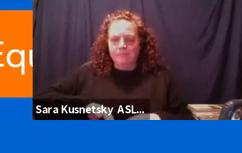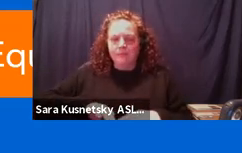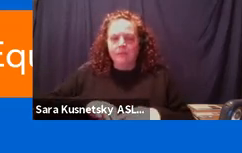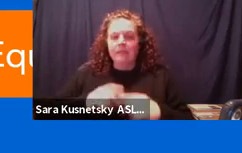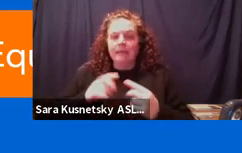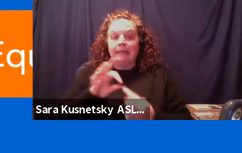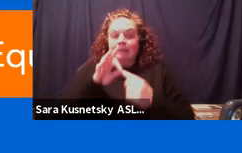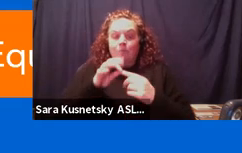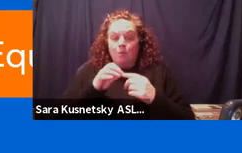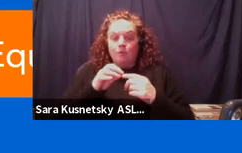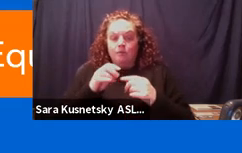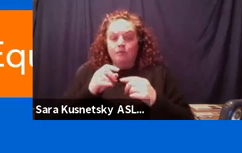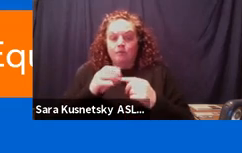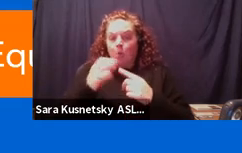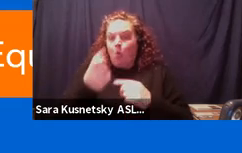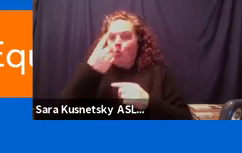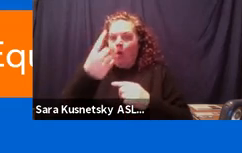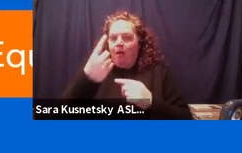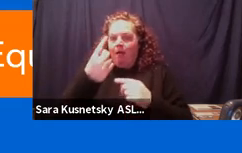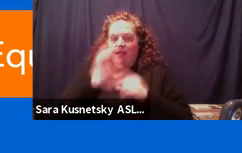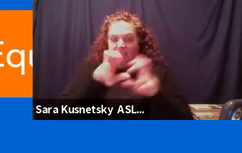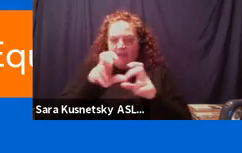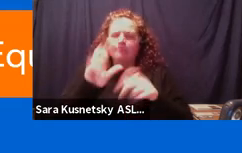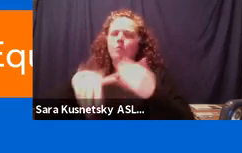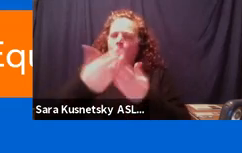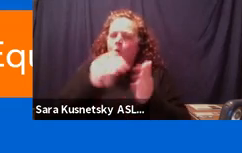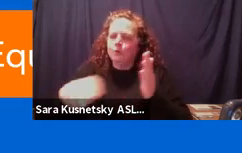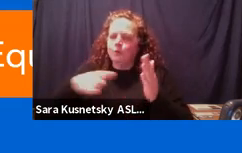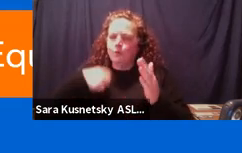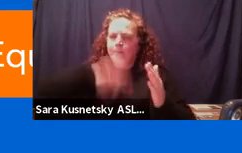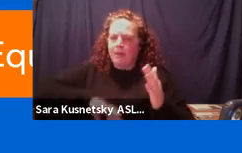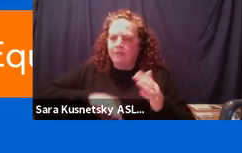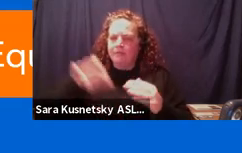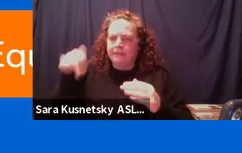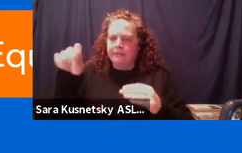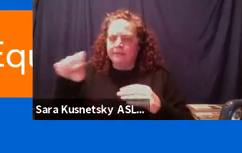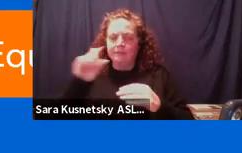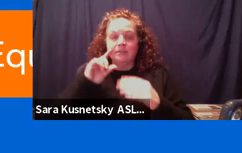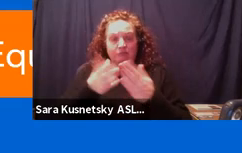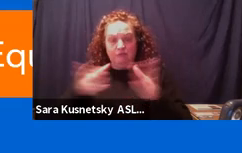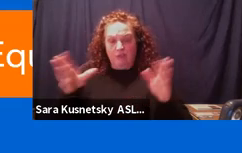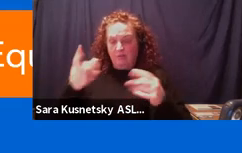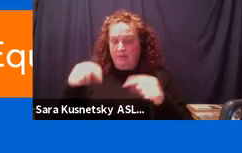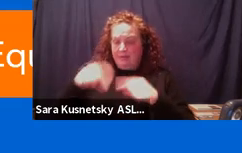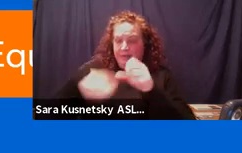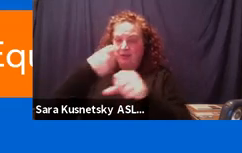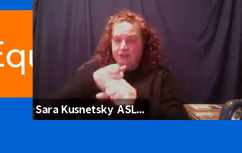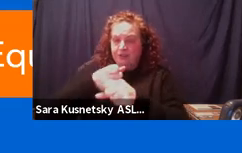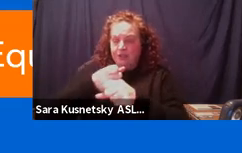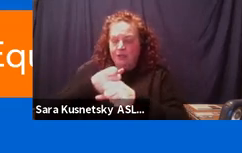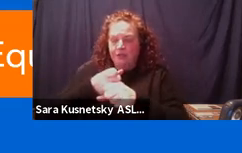investment that we are making in this year's budget. Overall, our spending this year, our new investments this